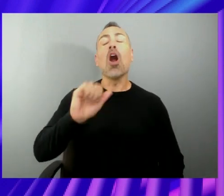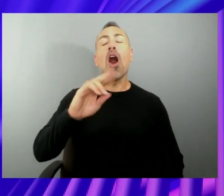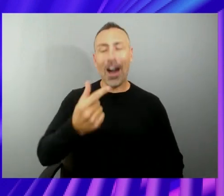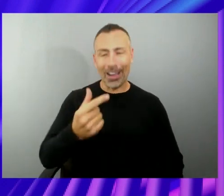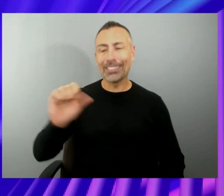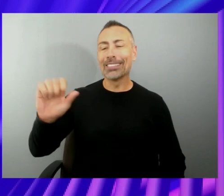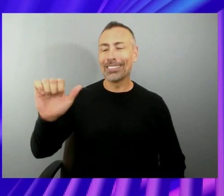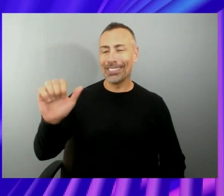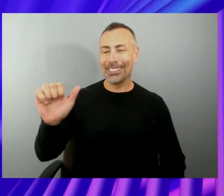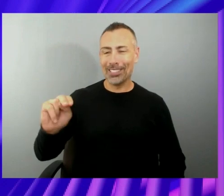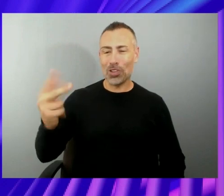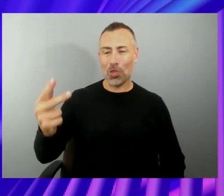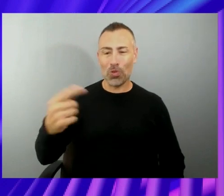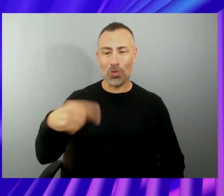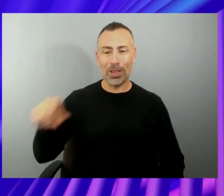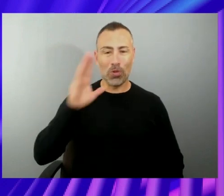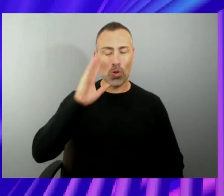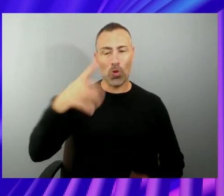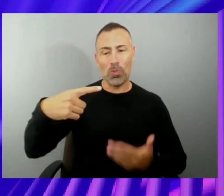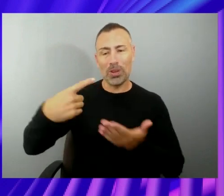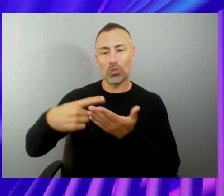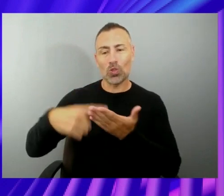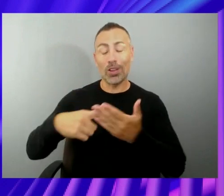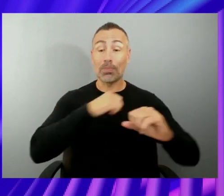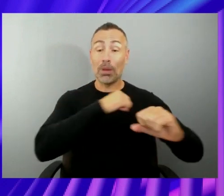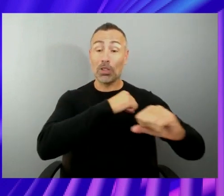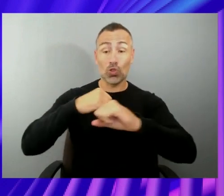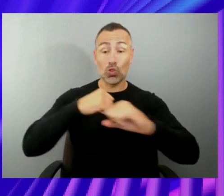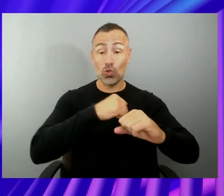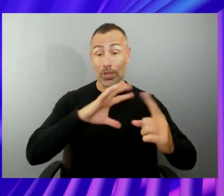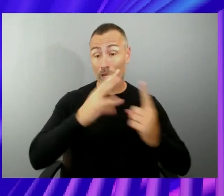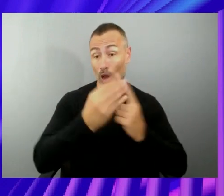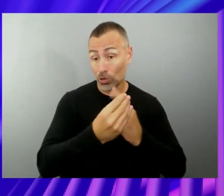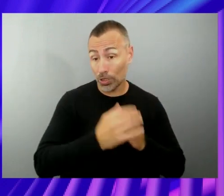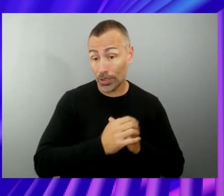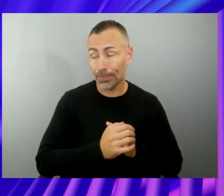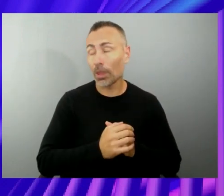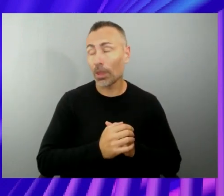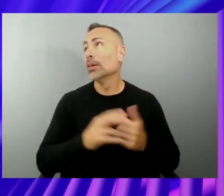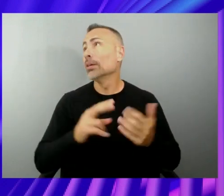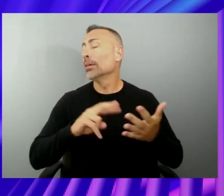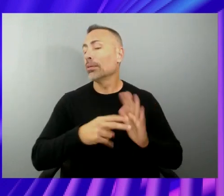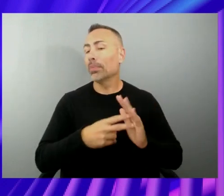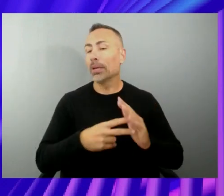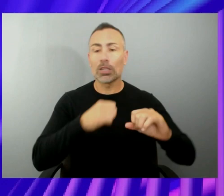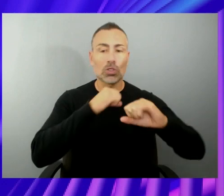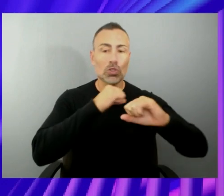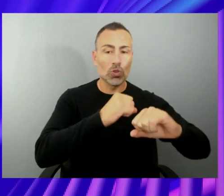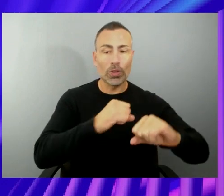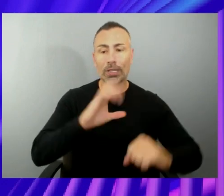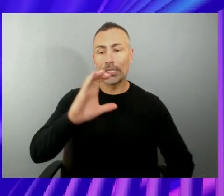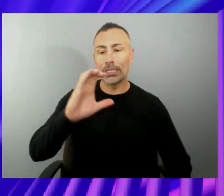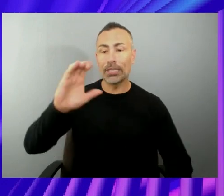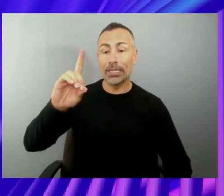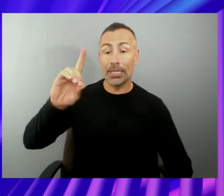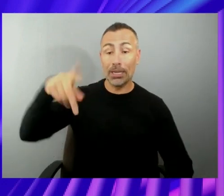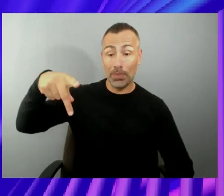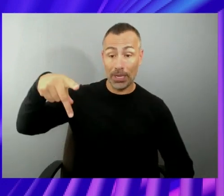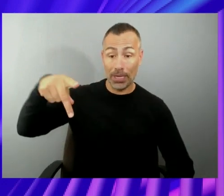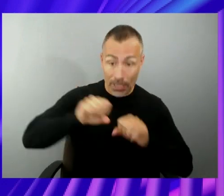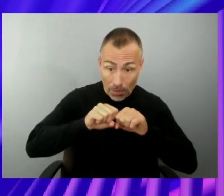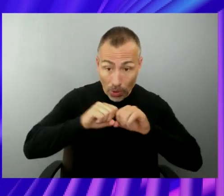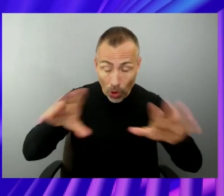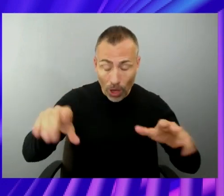culture. We're going to talk about topics including securing, CDK deployments. So there's many ways that we